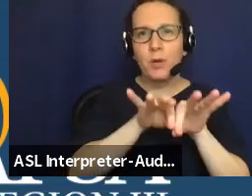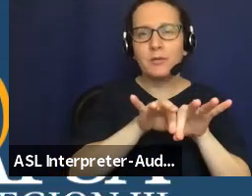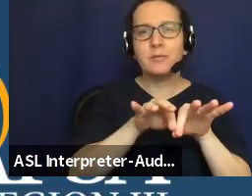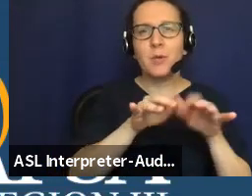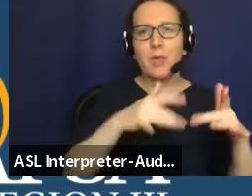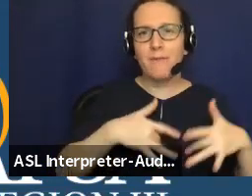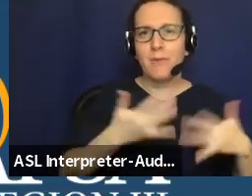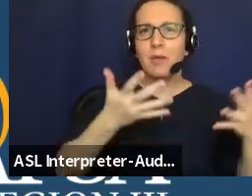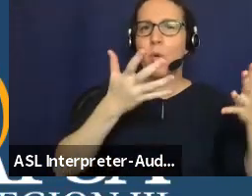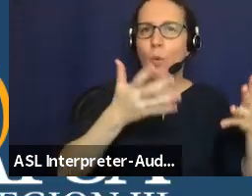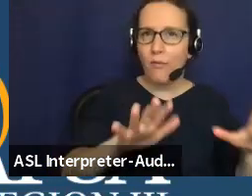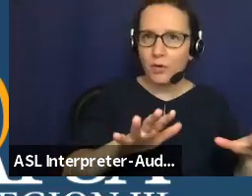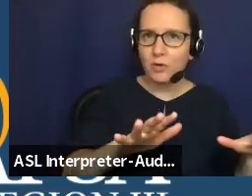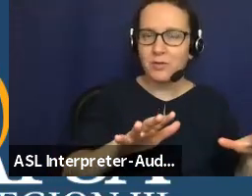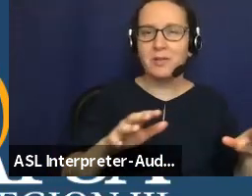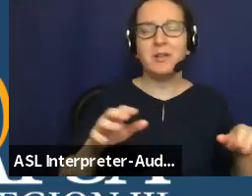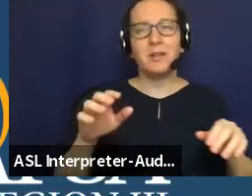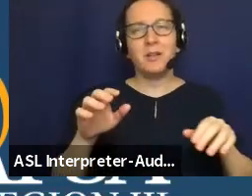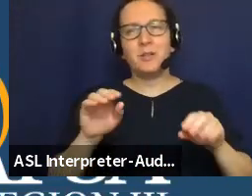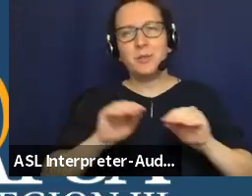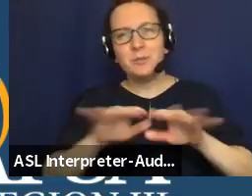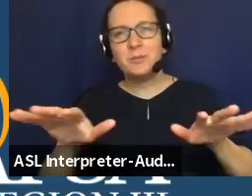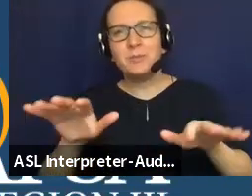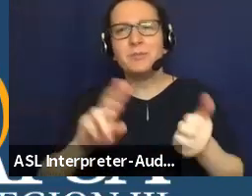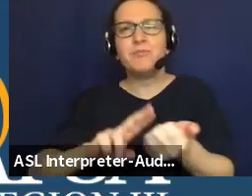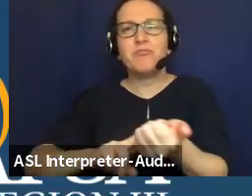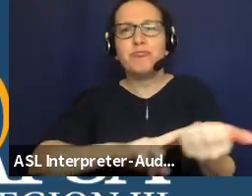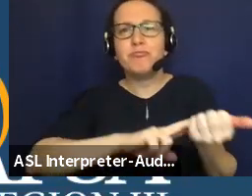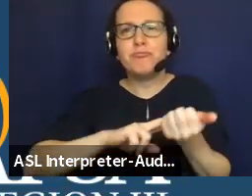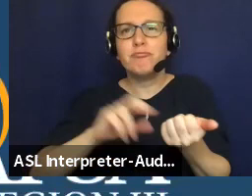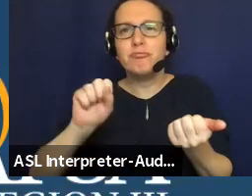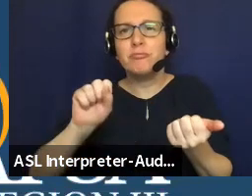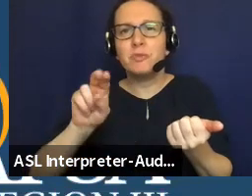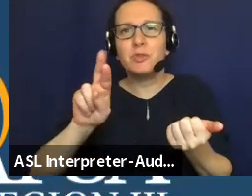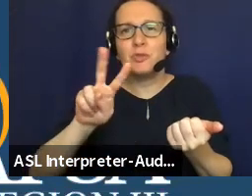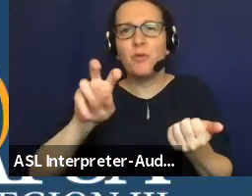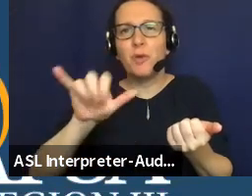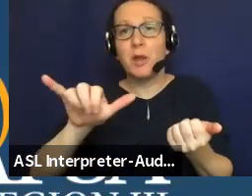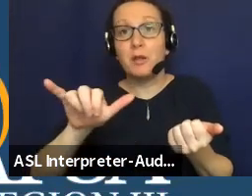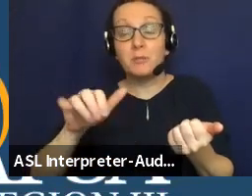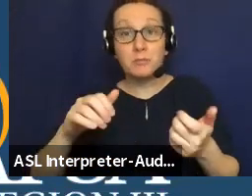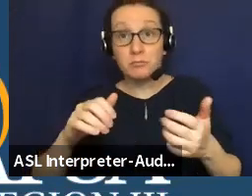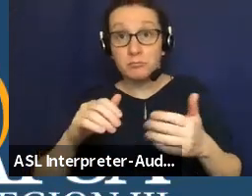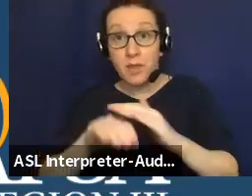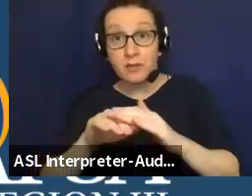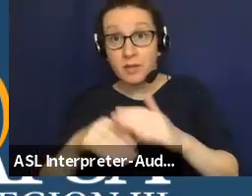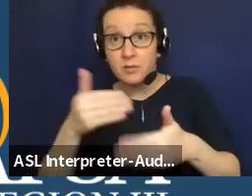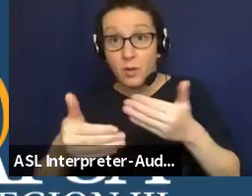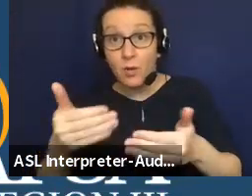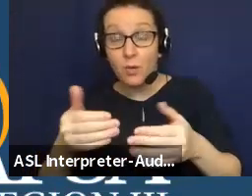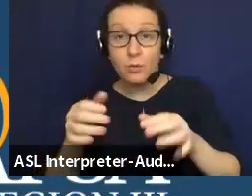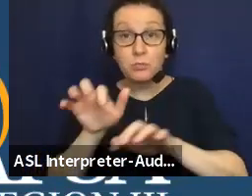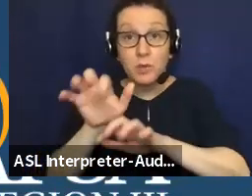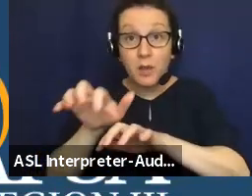event to submit a survey to your attendees and just see how everything was. How did access go? How were the